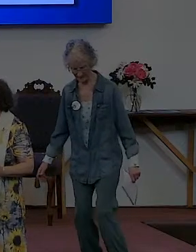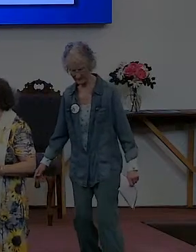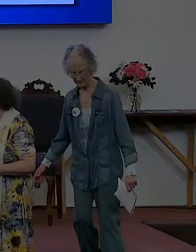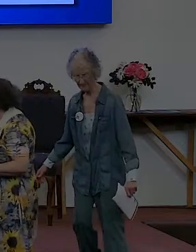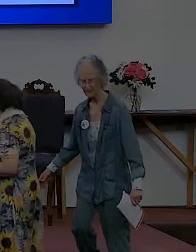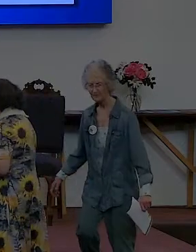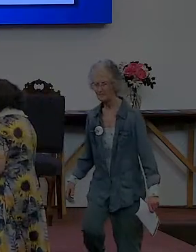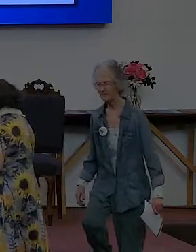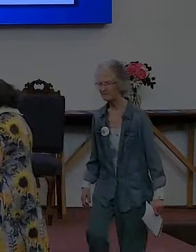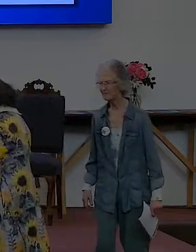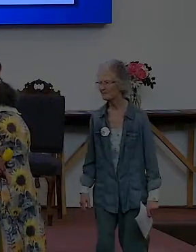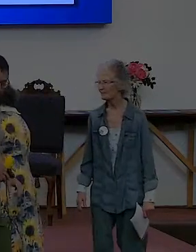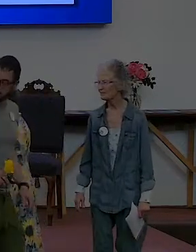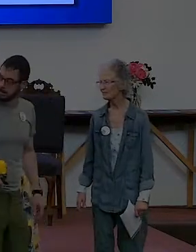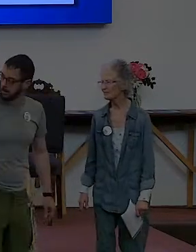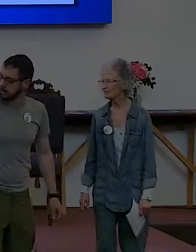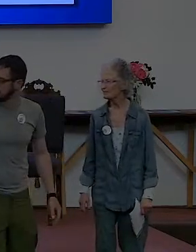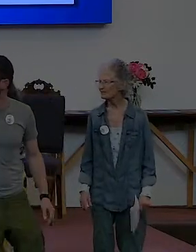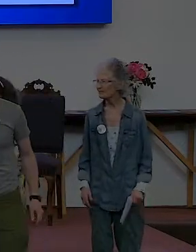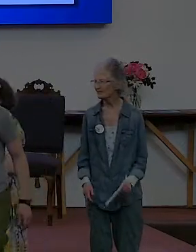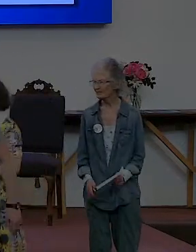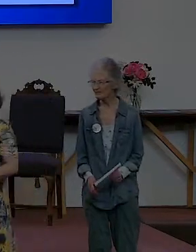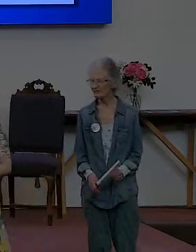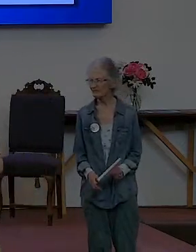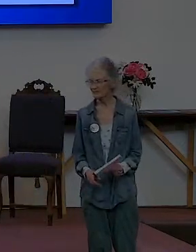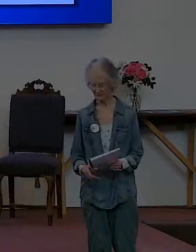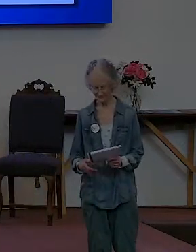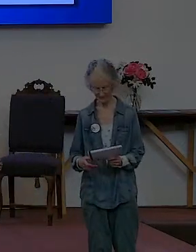Suzanne Ingalls,